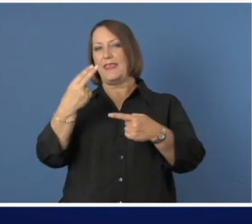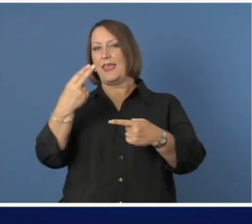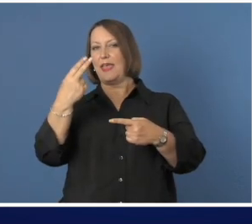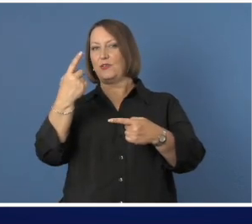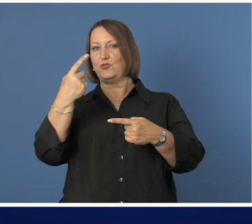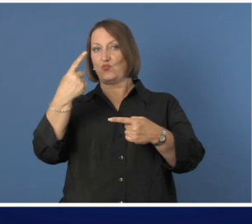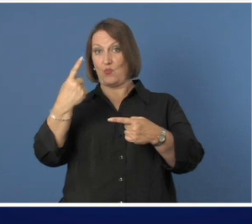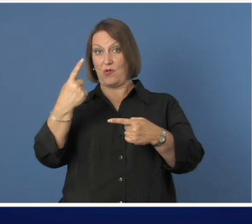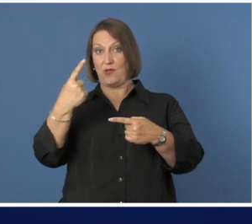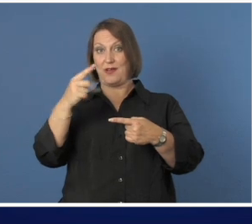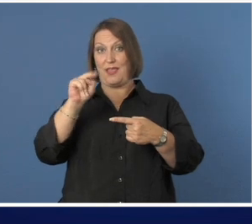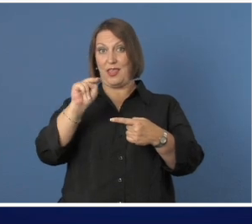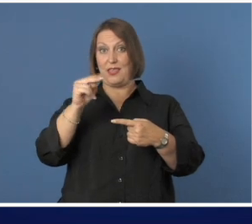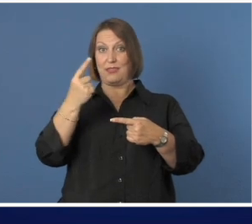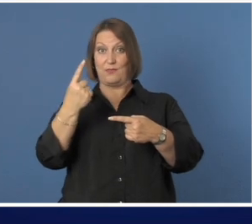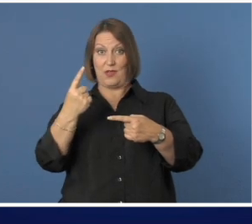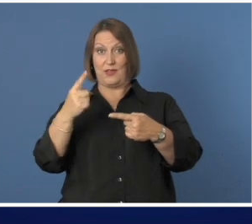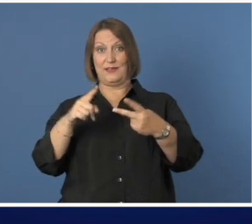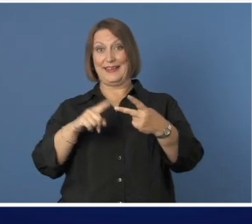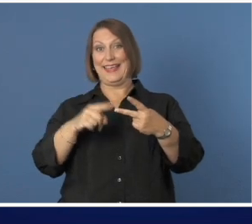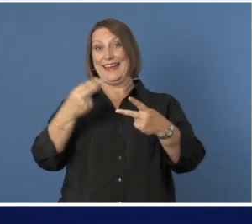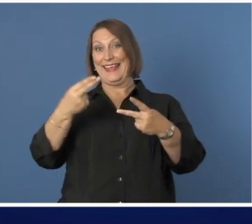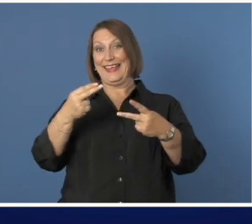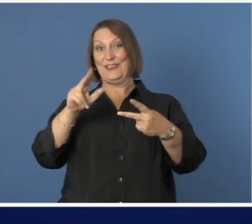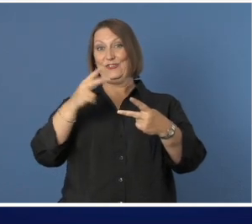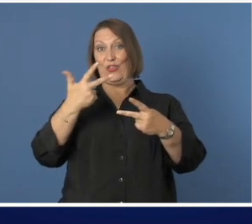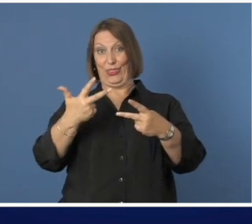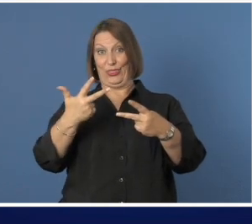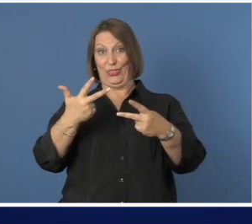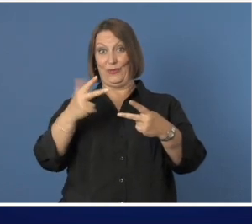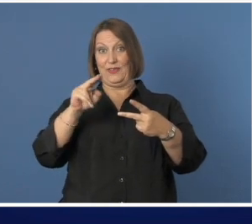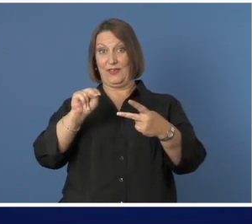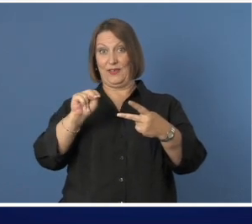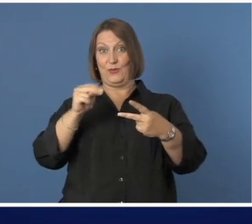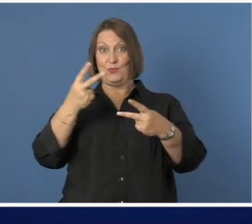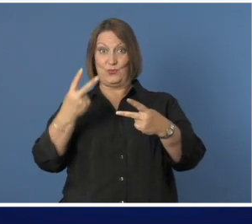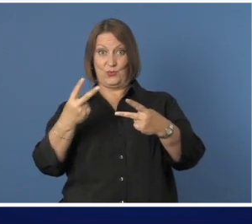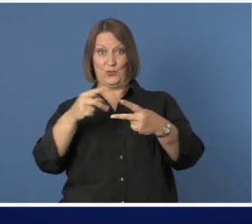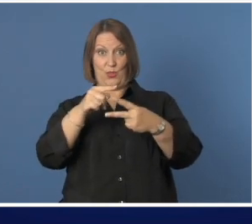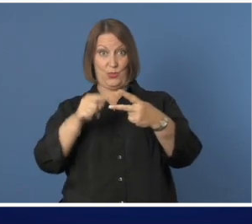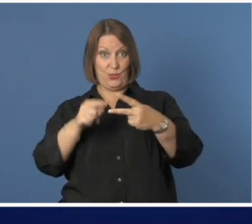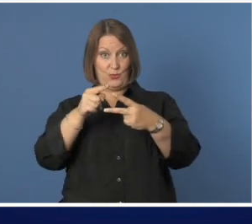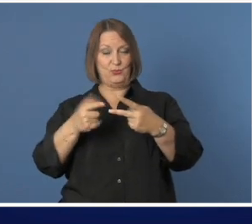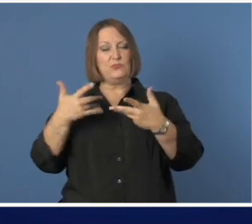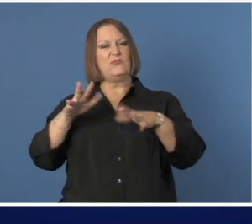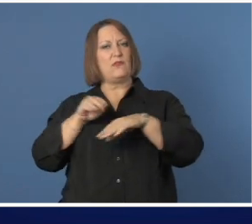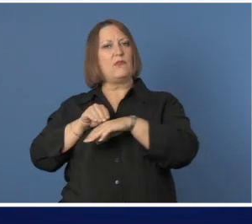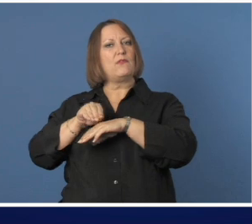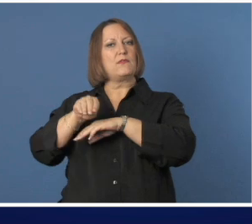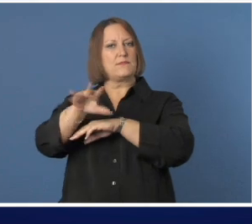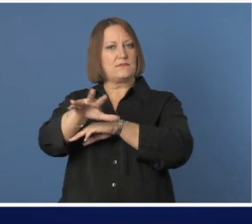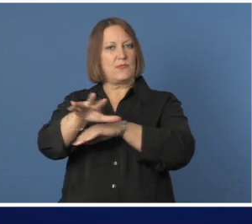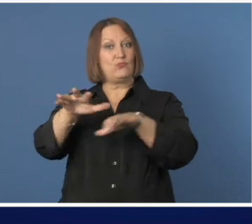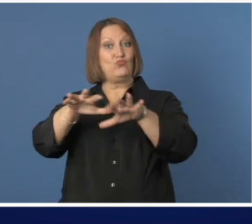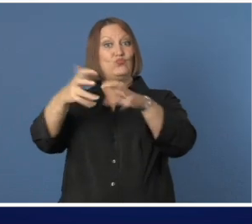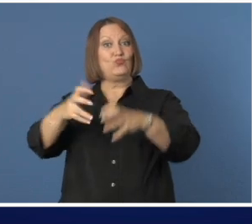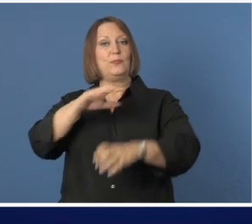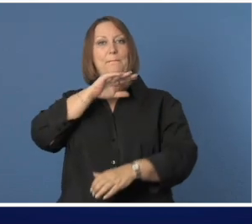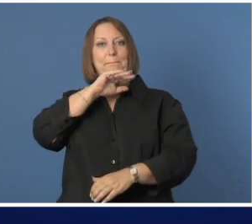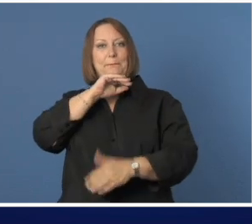H1N1 and H3N2 subtypes also have